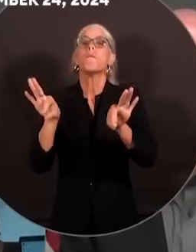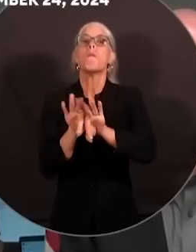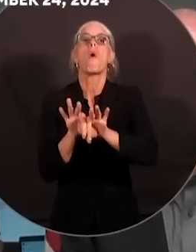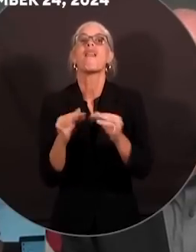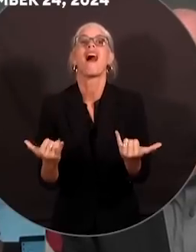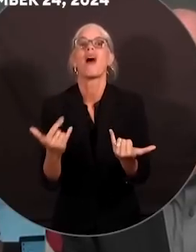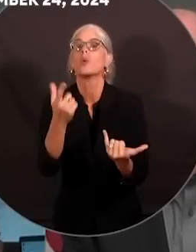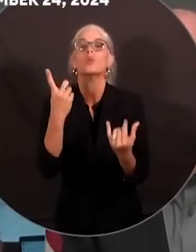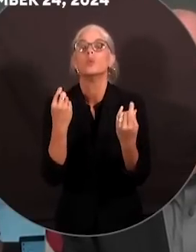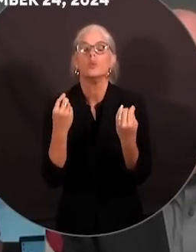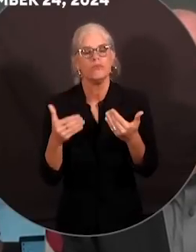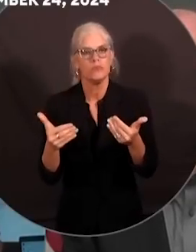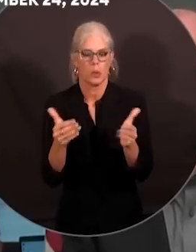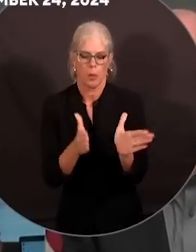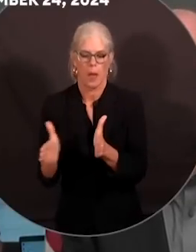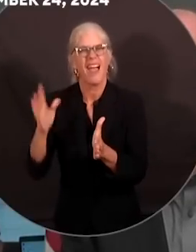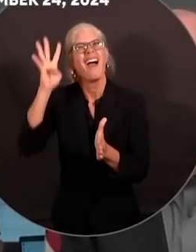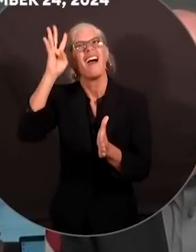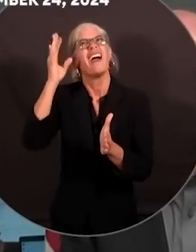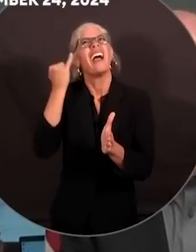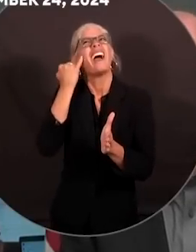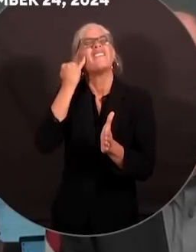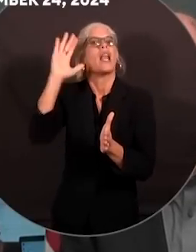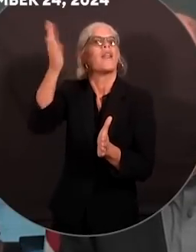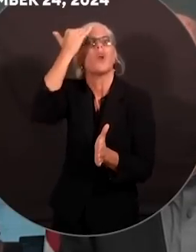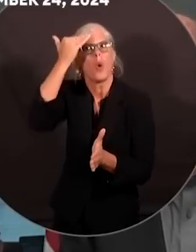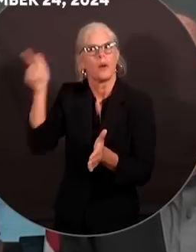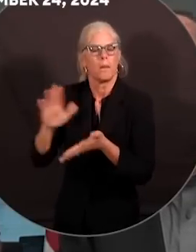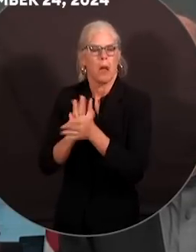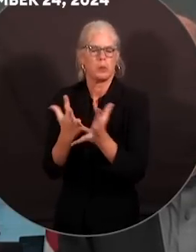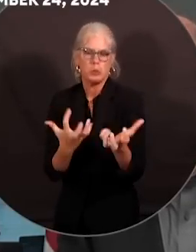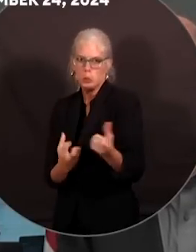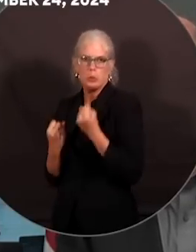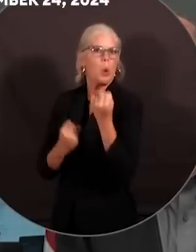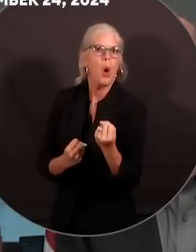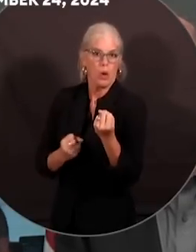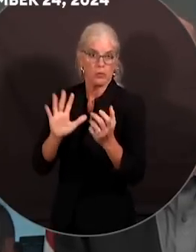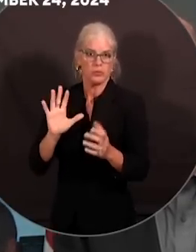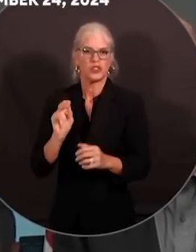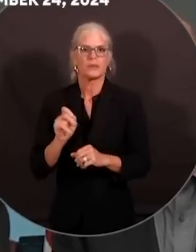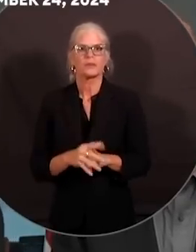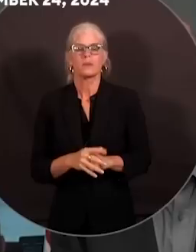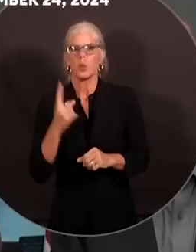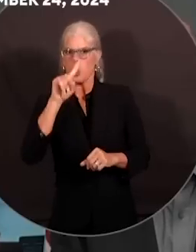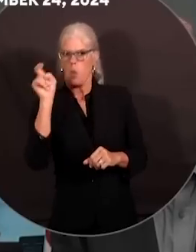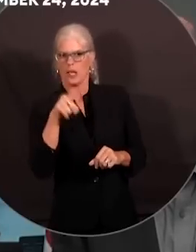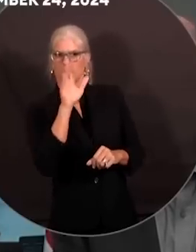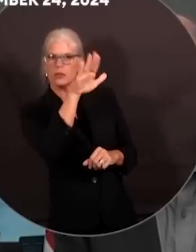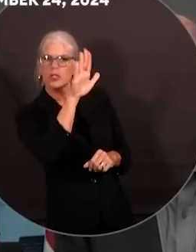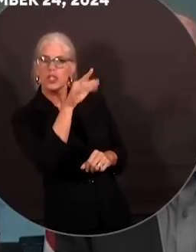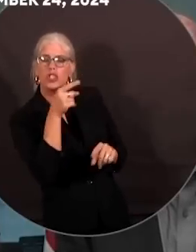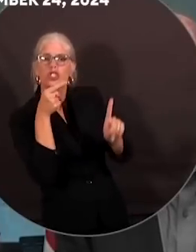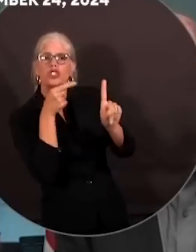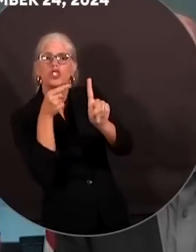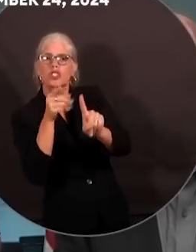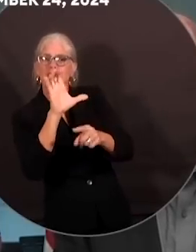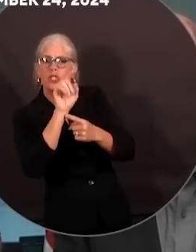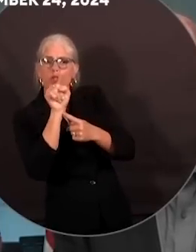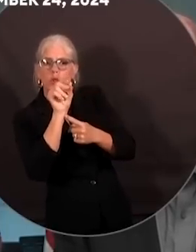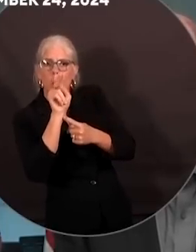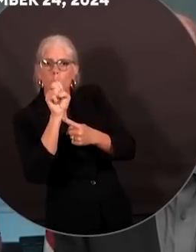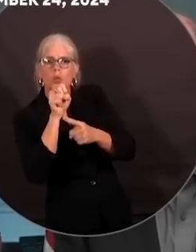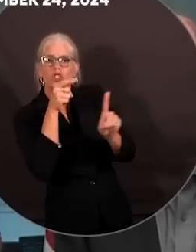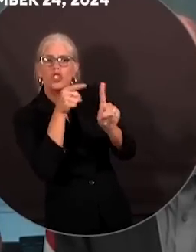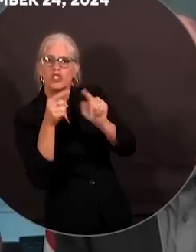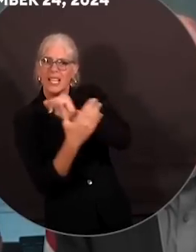strong as possible. Yep. Evacuations, are there certain zones in certain counties where you think people should be especially prepared, or where